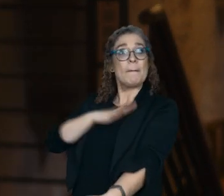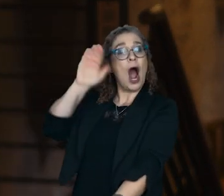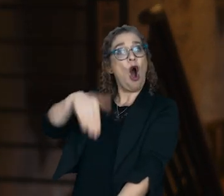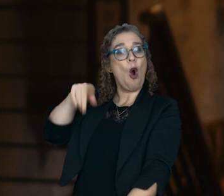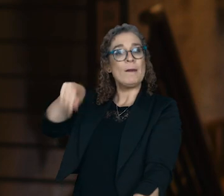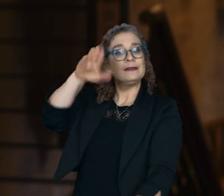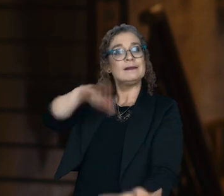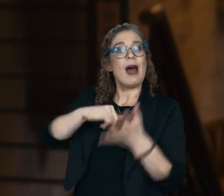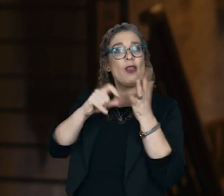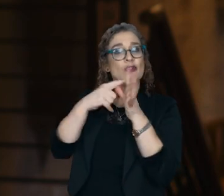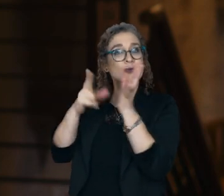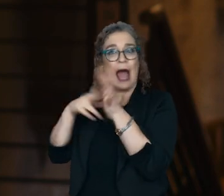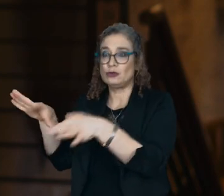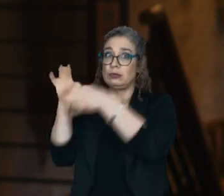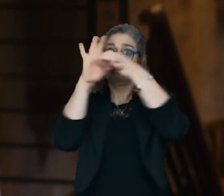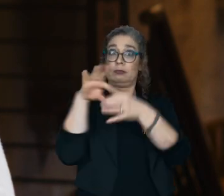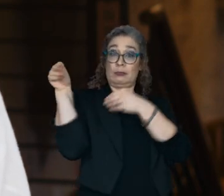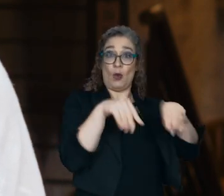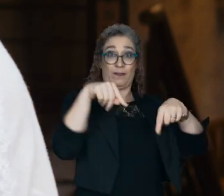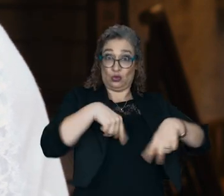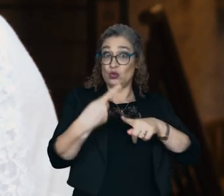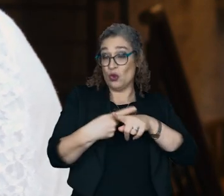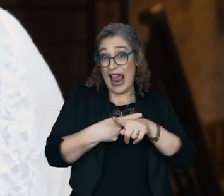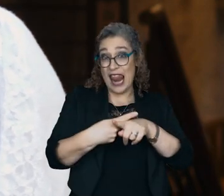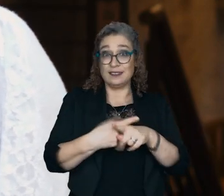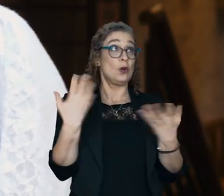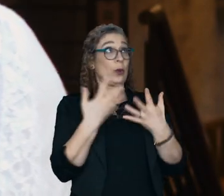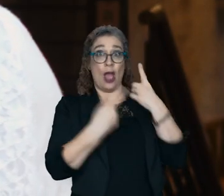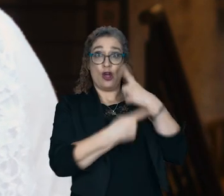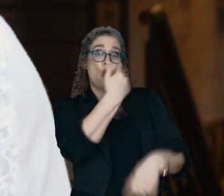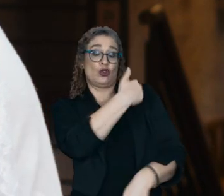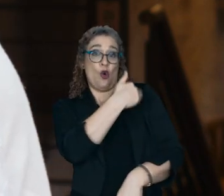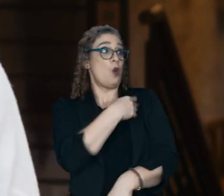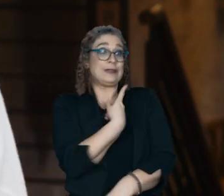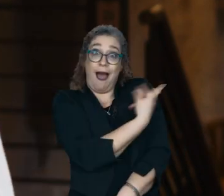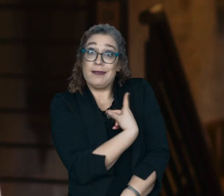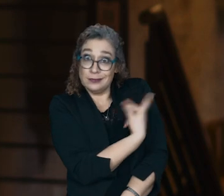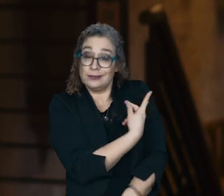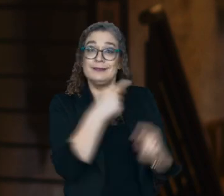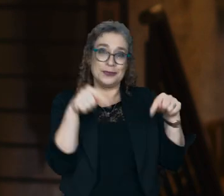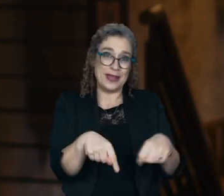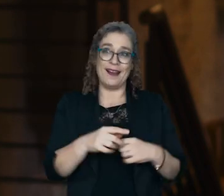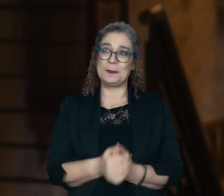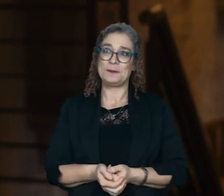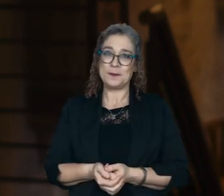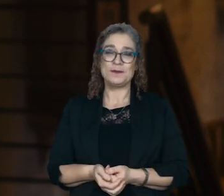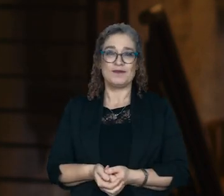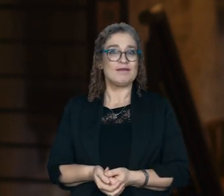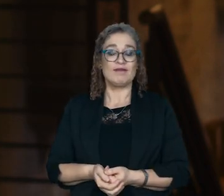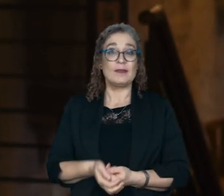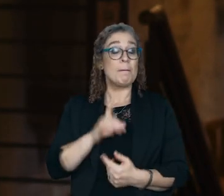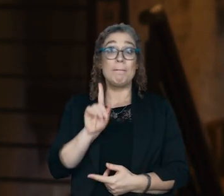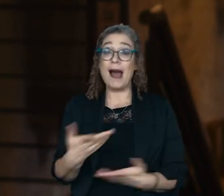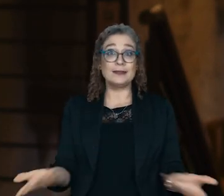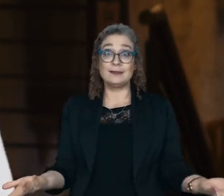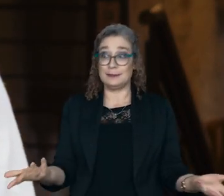alongside him in the ministry that God has called both of us into. I have had no